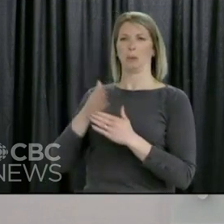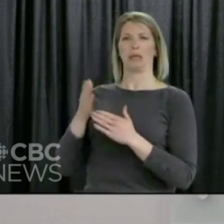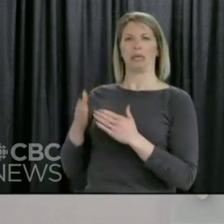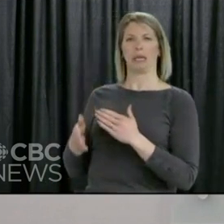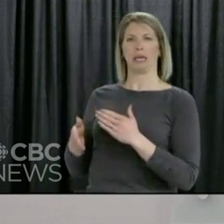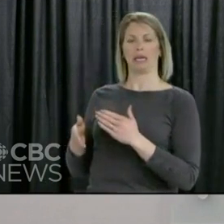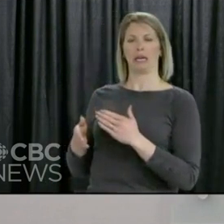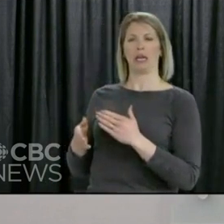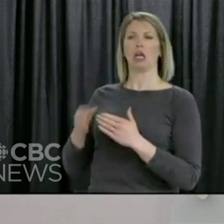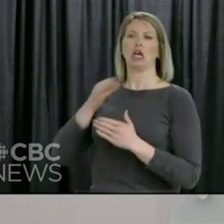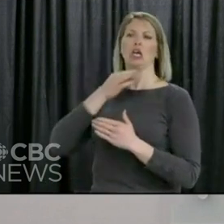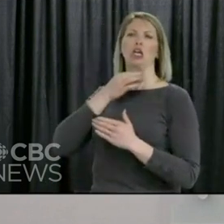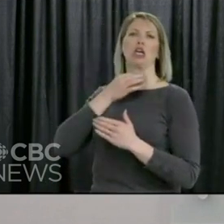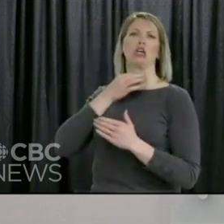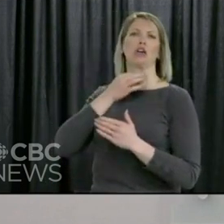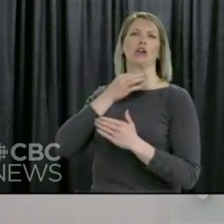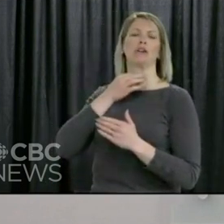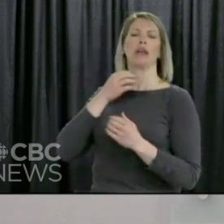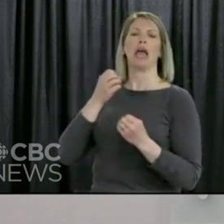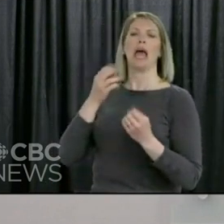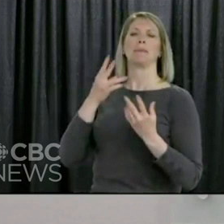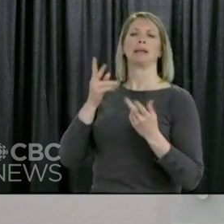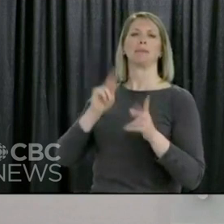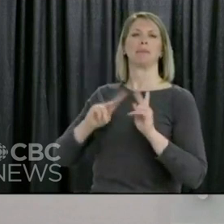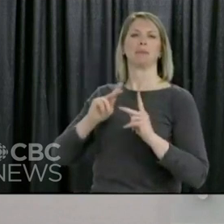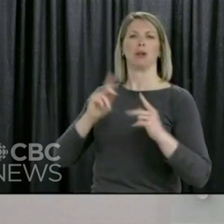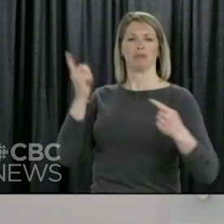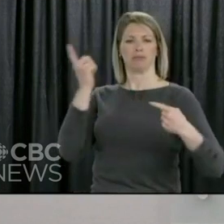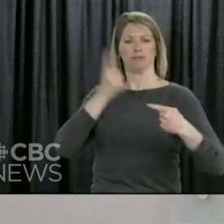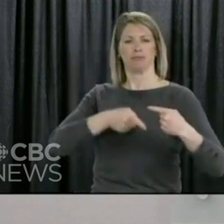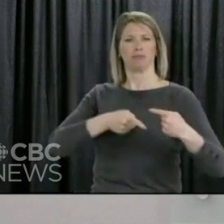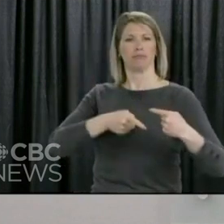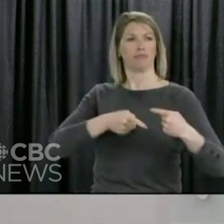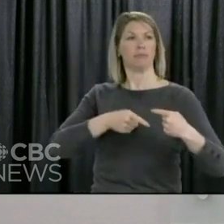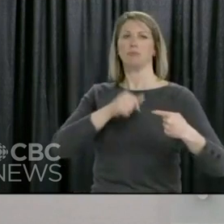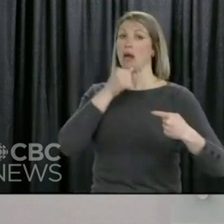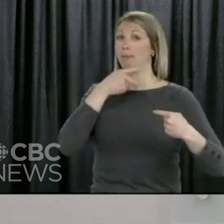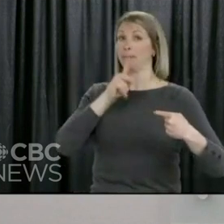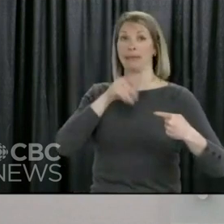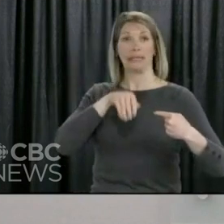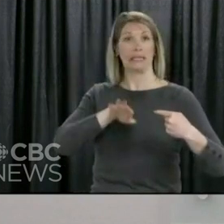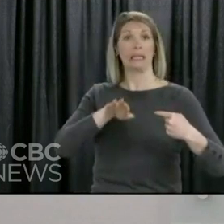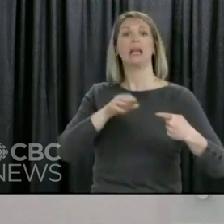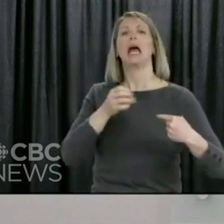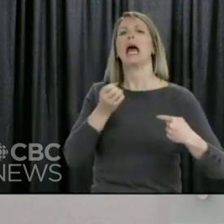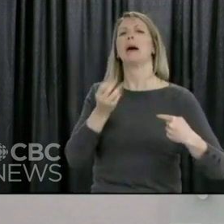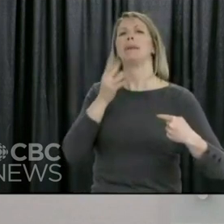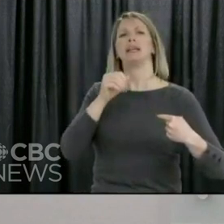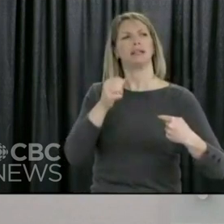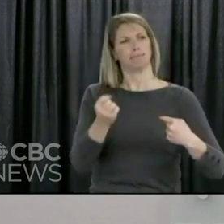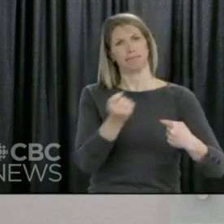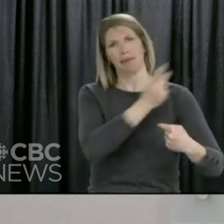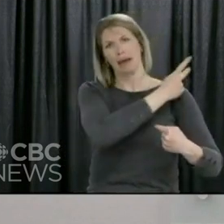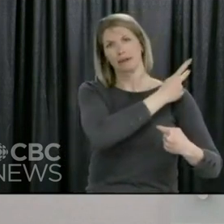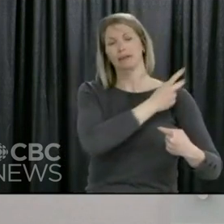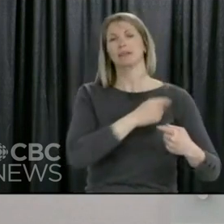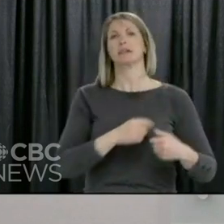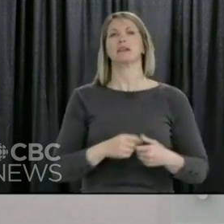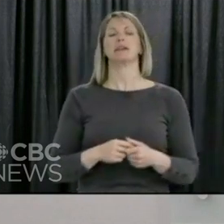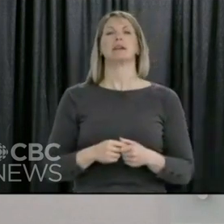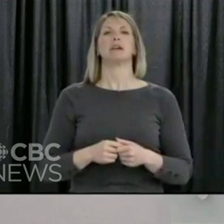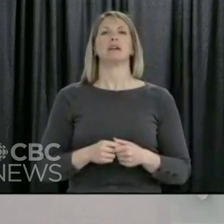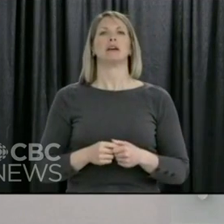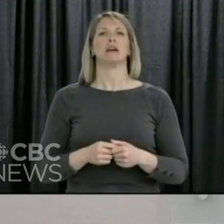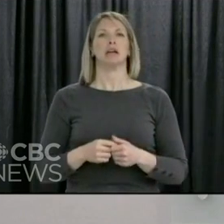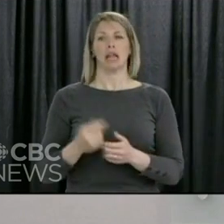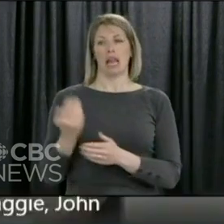people were turned around at the border, our borders. The only information I have is,